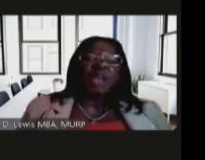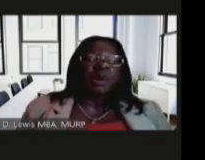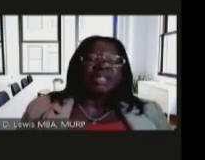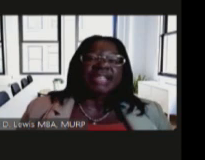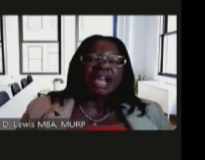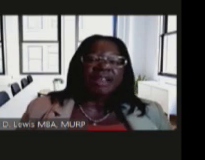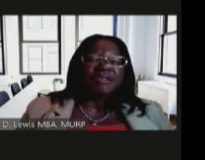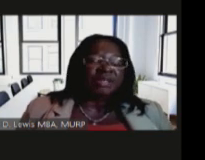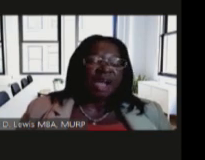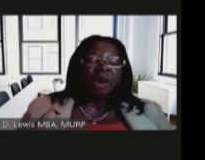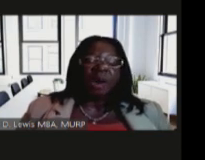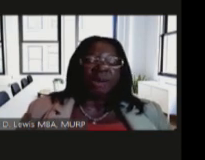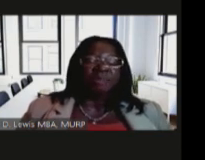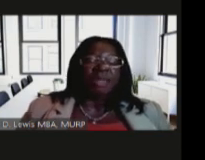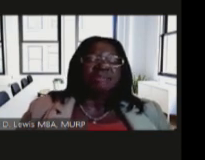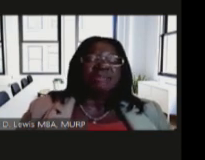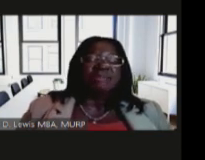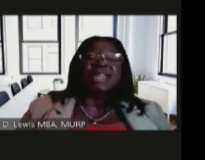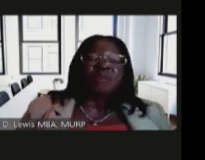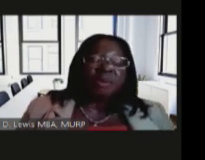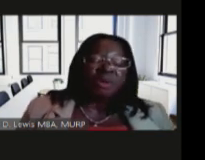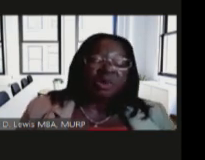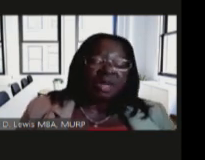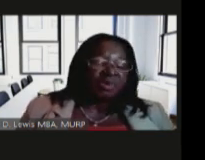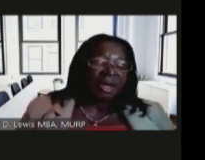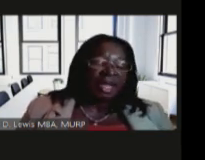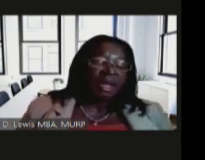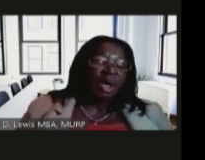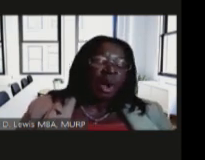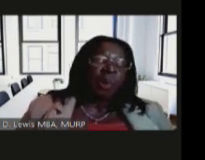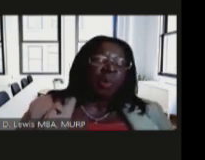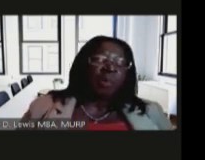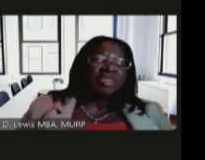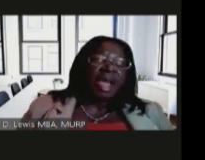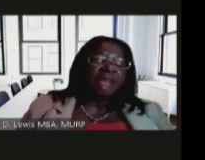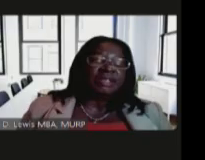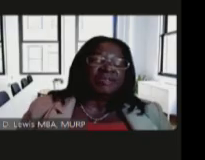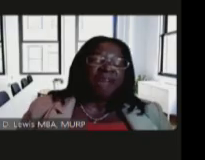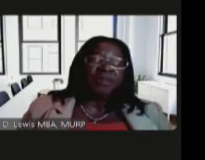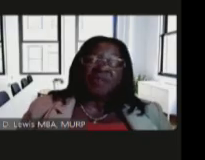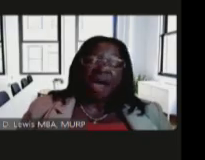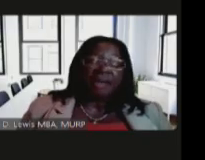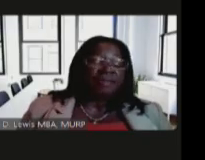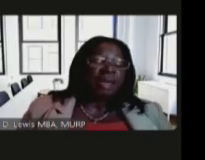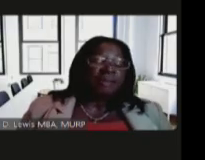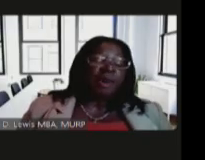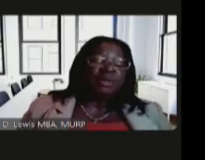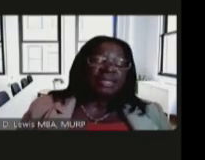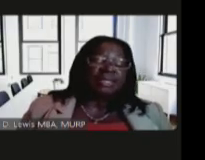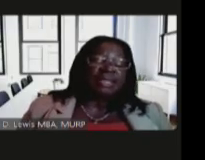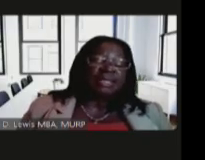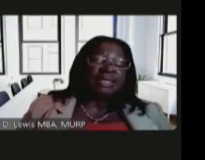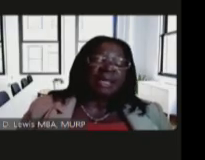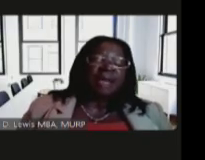city hosted a telephone town hall meeting in November 2020, where 1,505